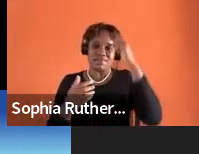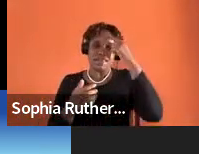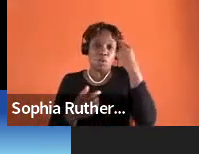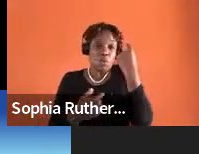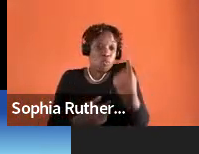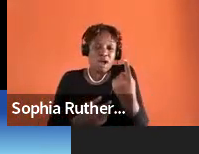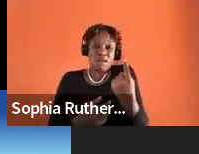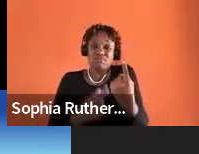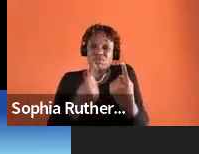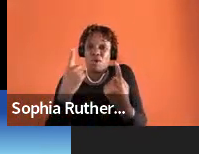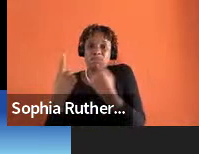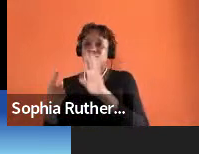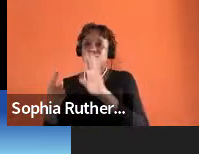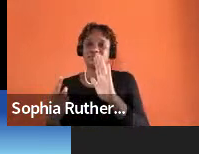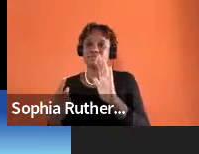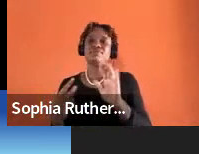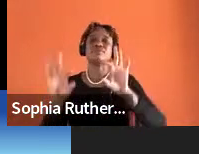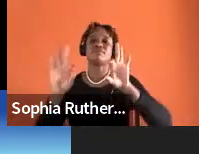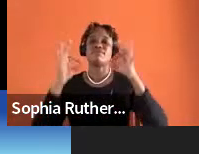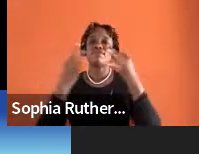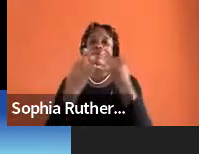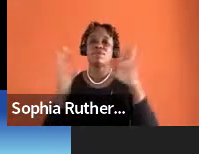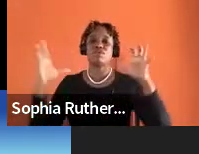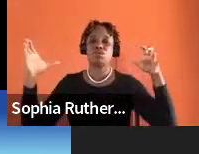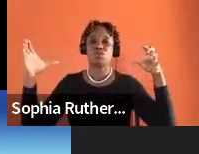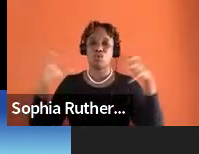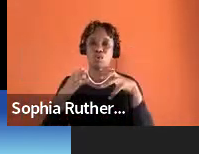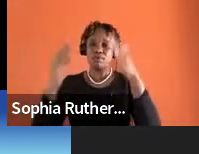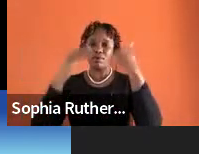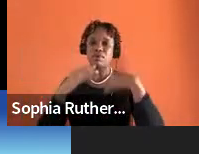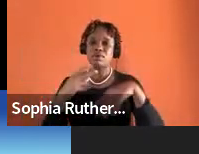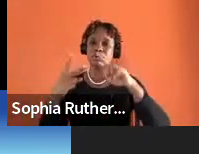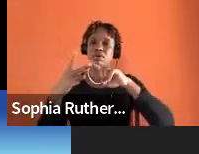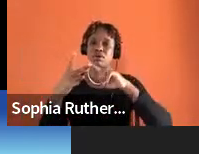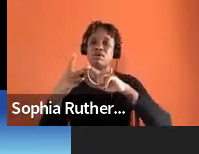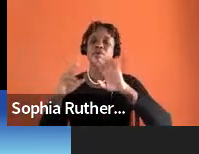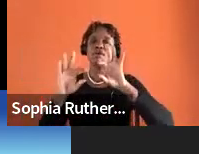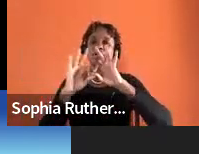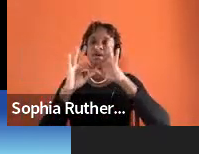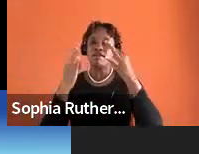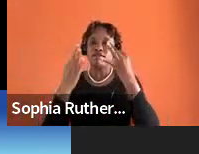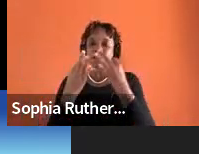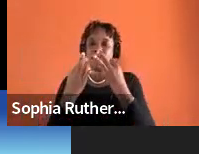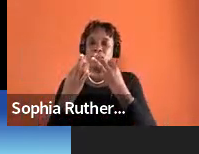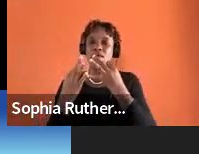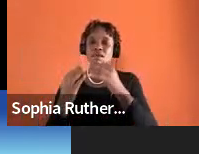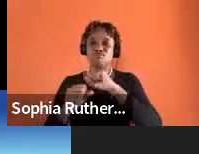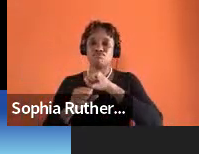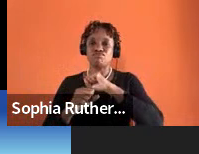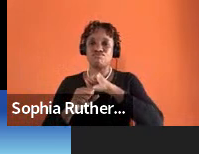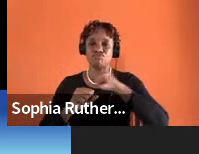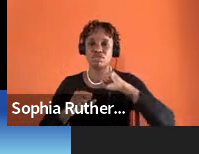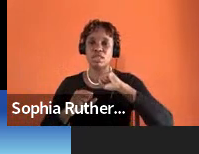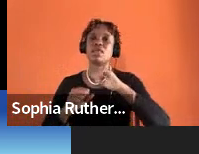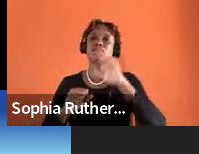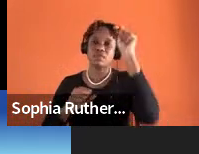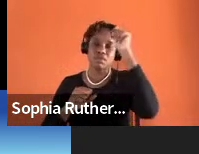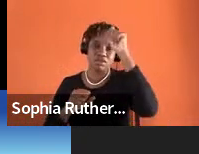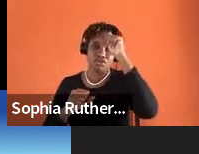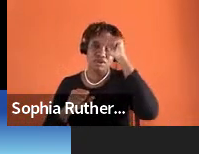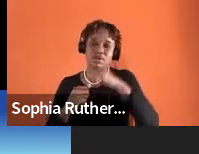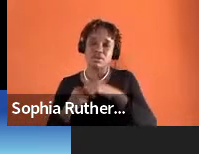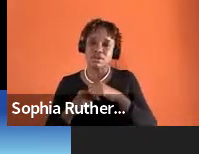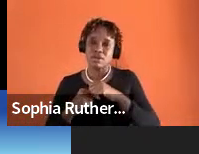everything together. The other one is family resilience theory, which posits that the strength that is found in the